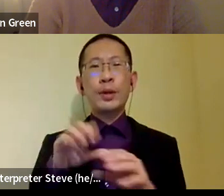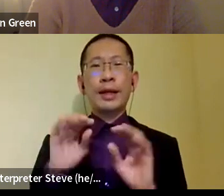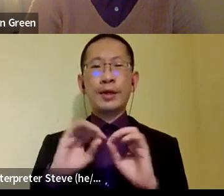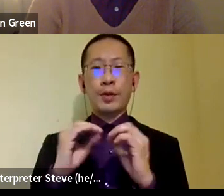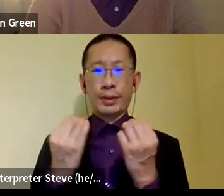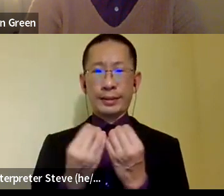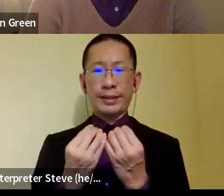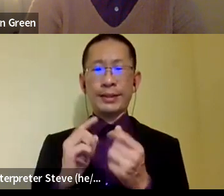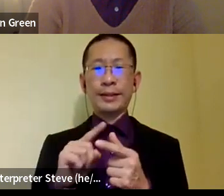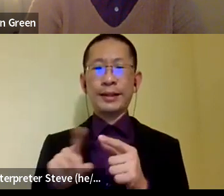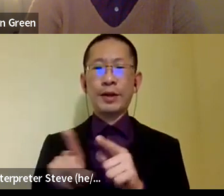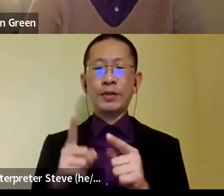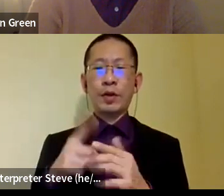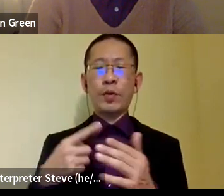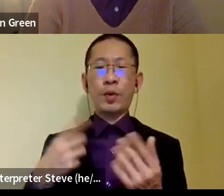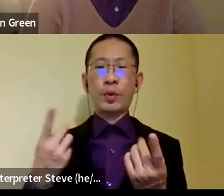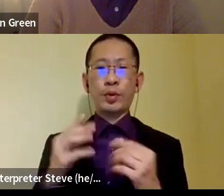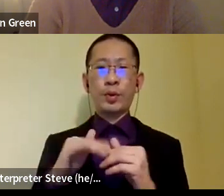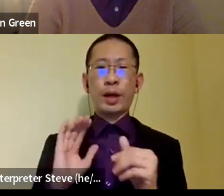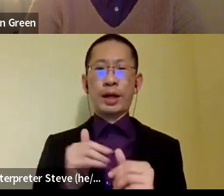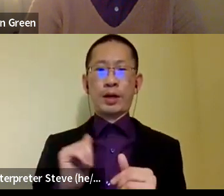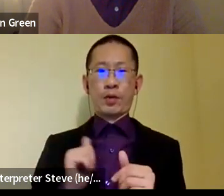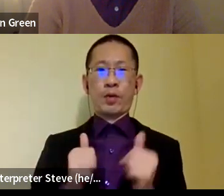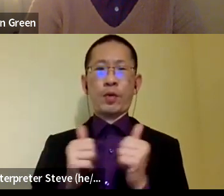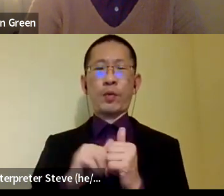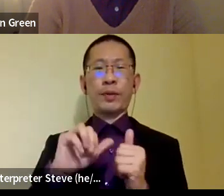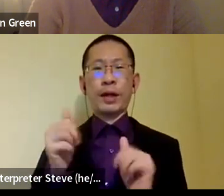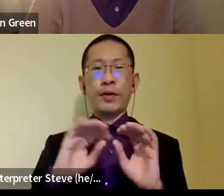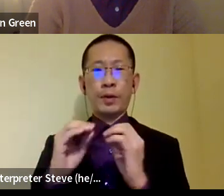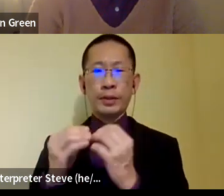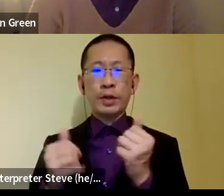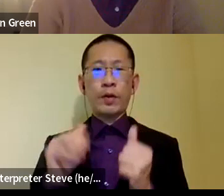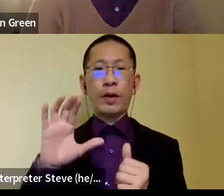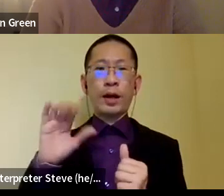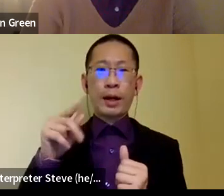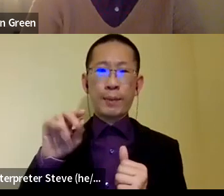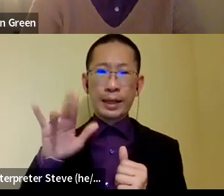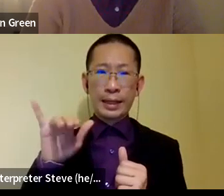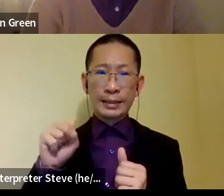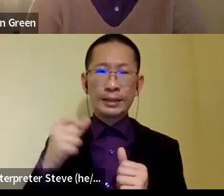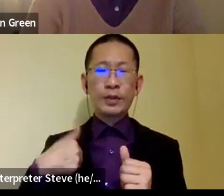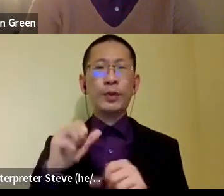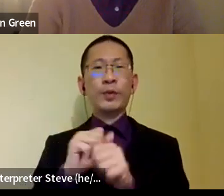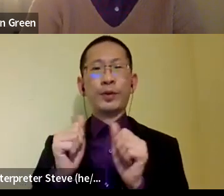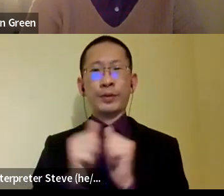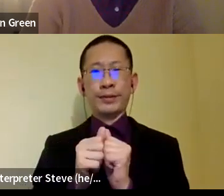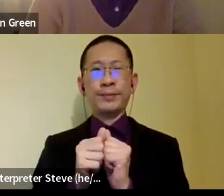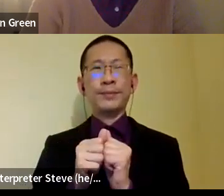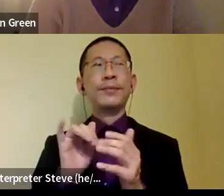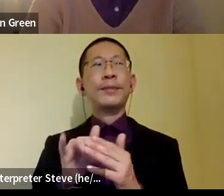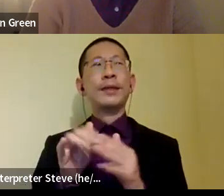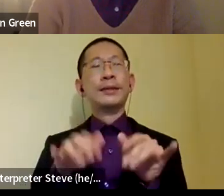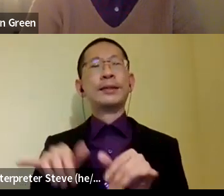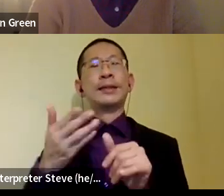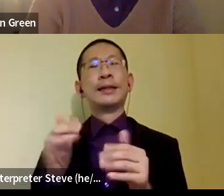organization and then also what we do on our own or with other organizations or companies that we work with. And that is a consistent thing